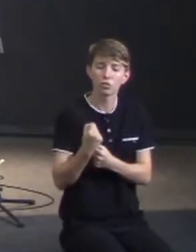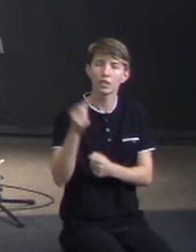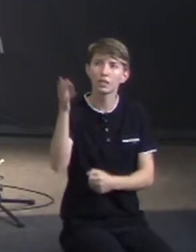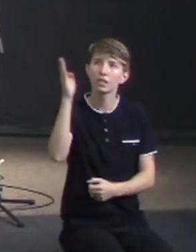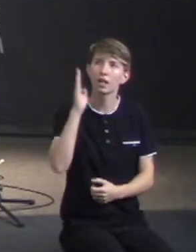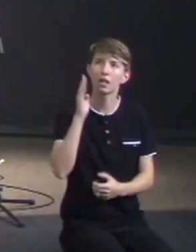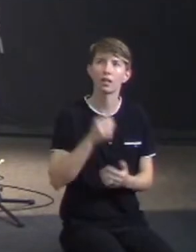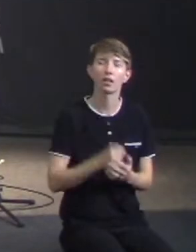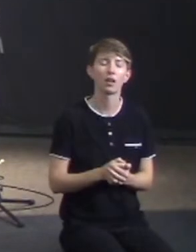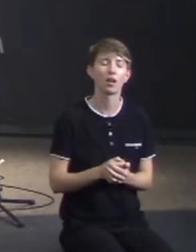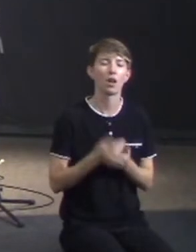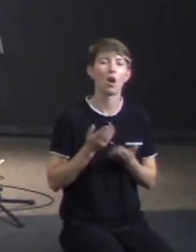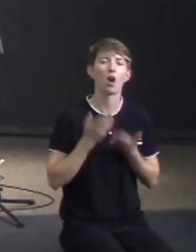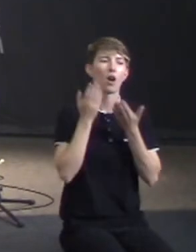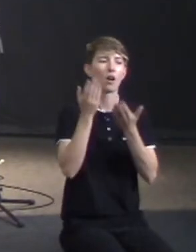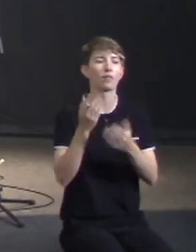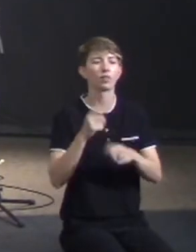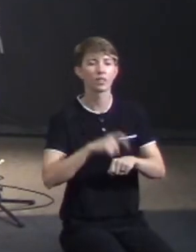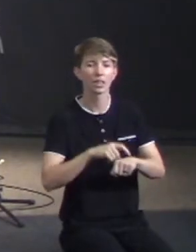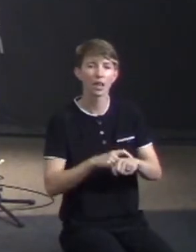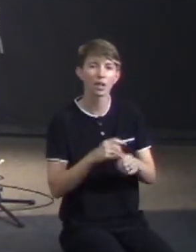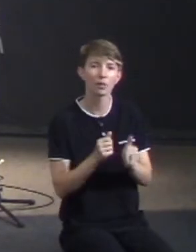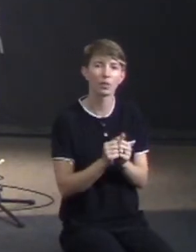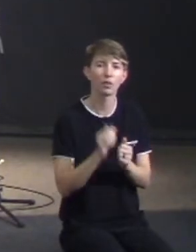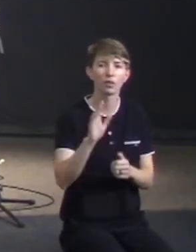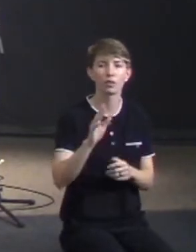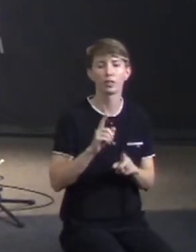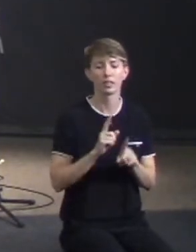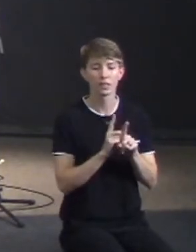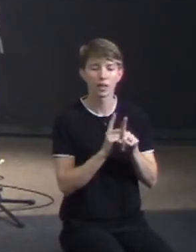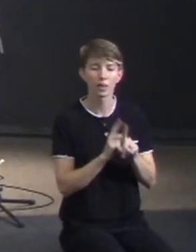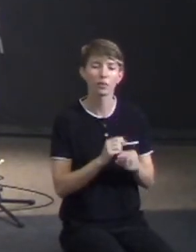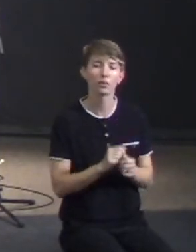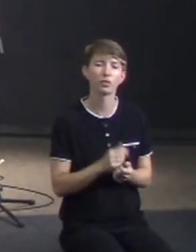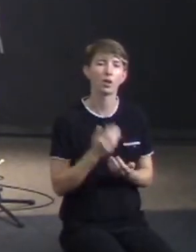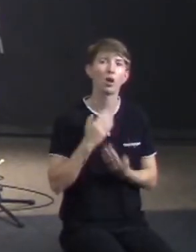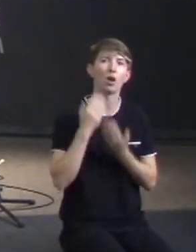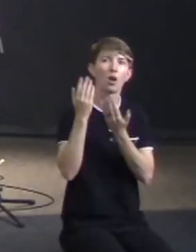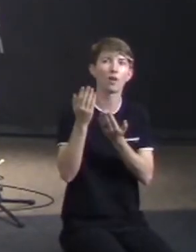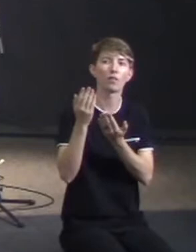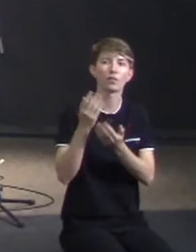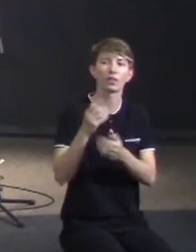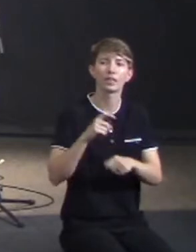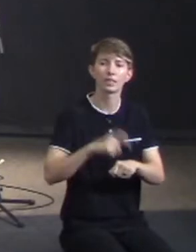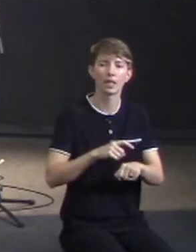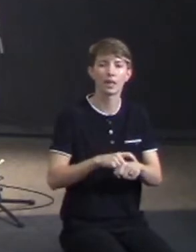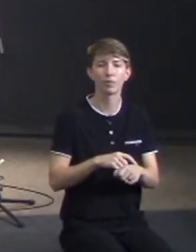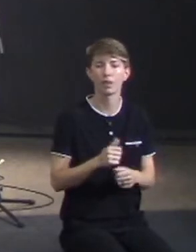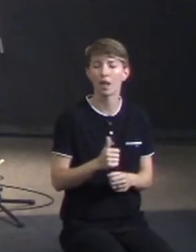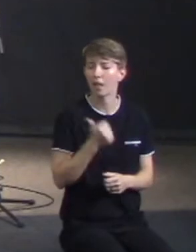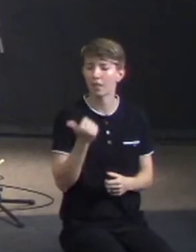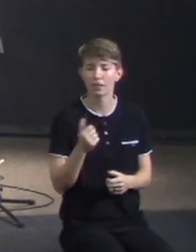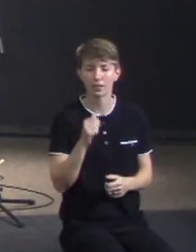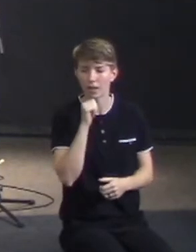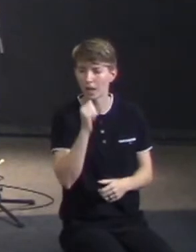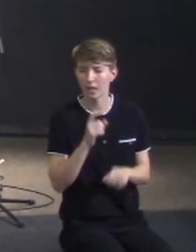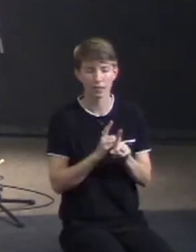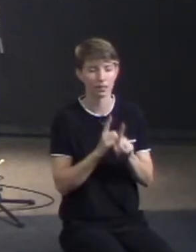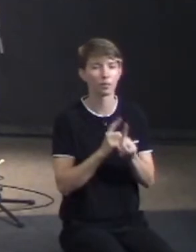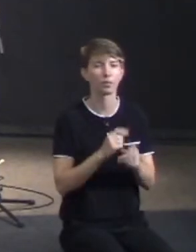with your fellow disciples, offering time to those who aren't disciples. You know, that good